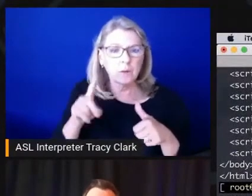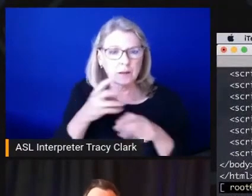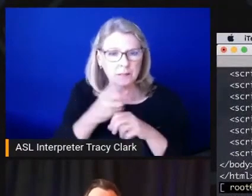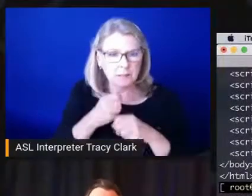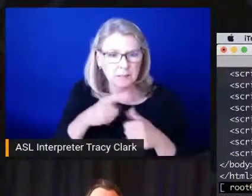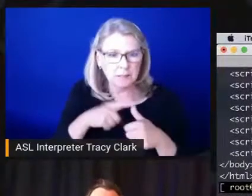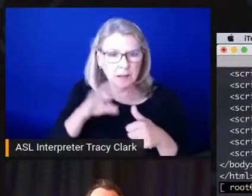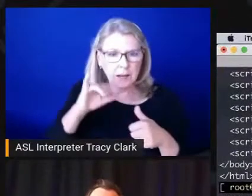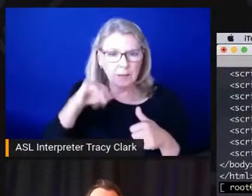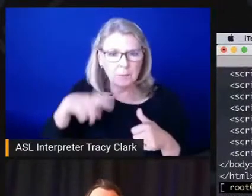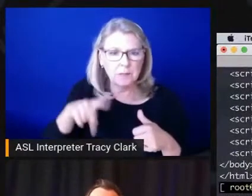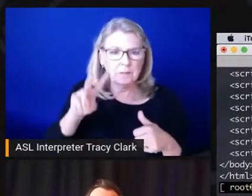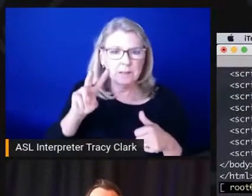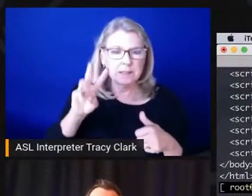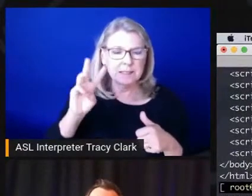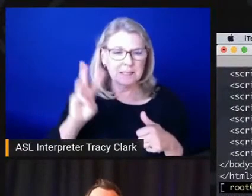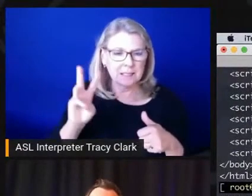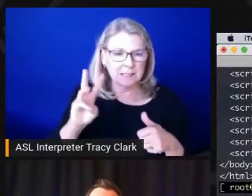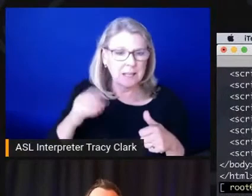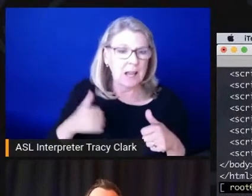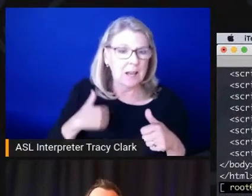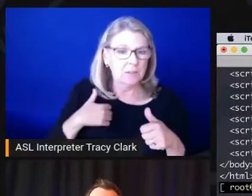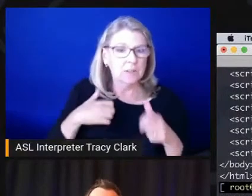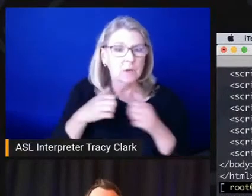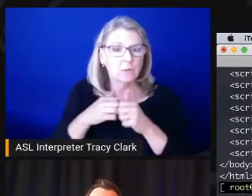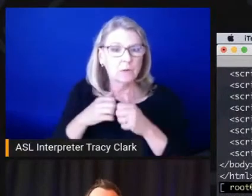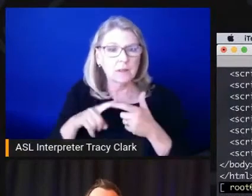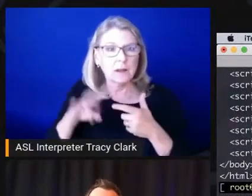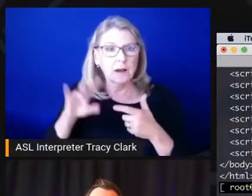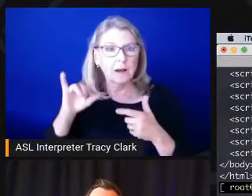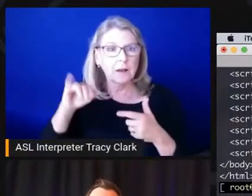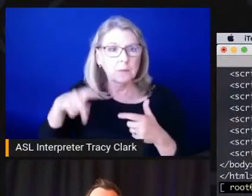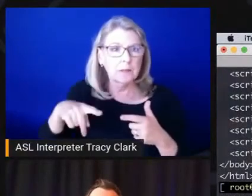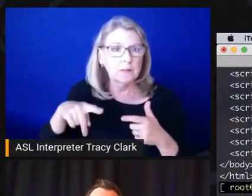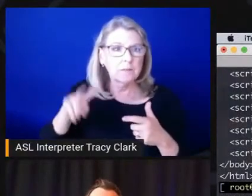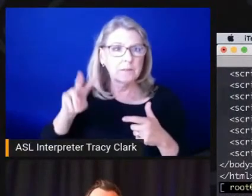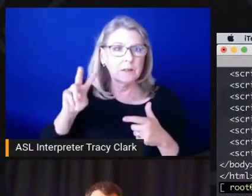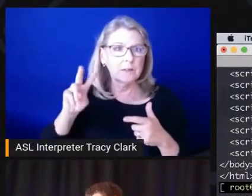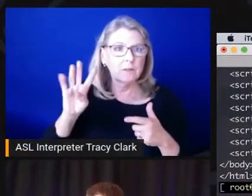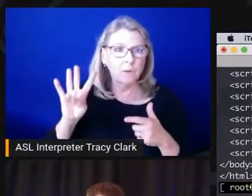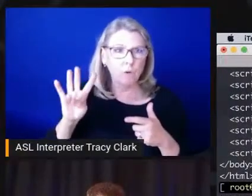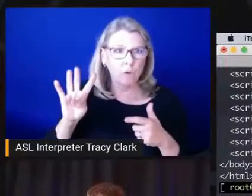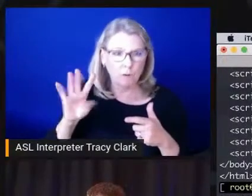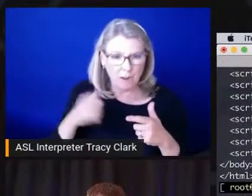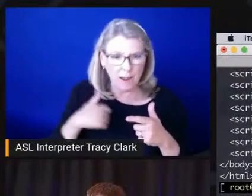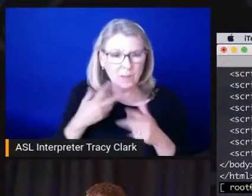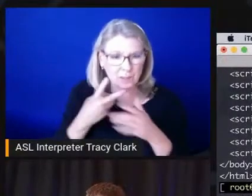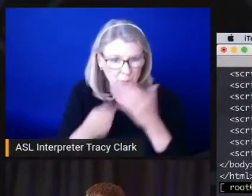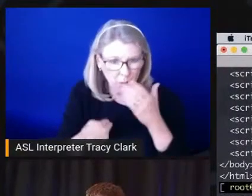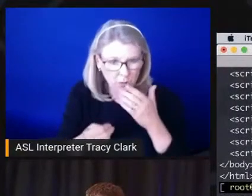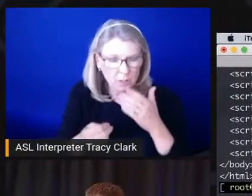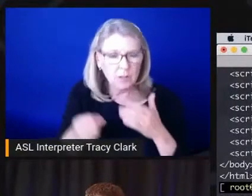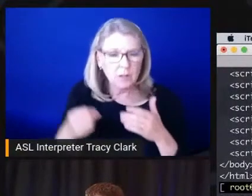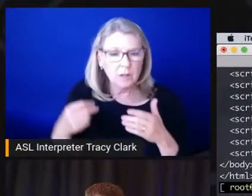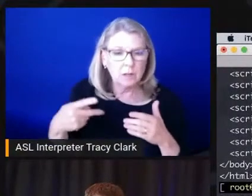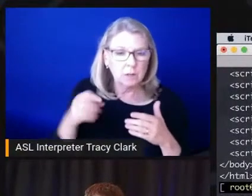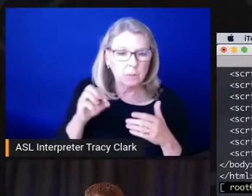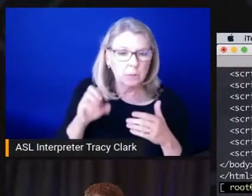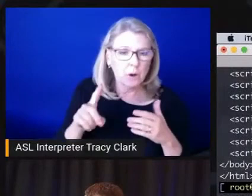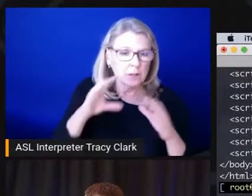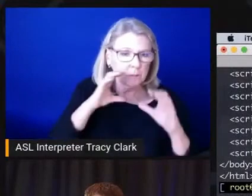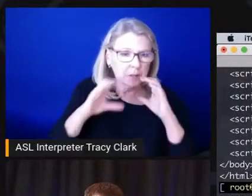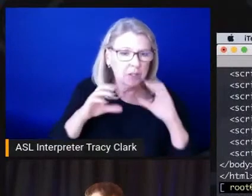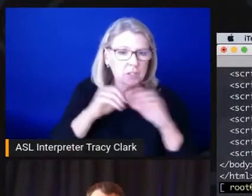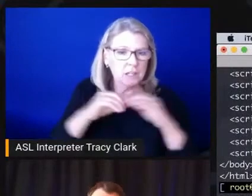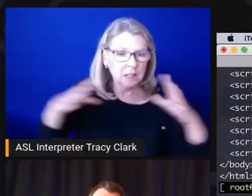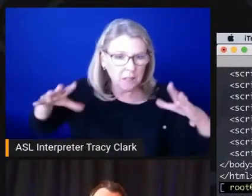address along with the IPv4 address as well. The pod-to-pod communication on the cluster, it is